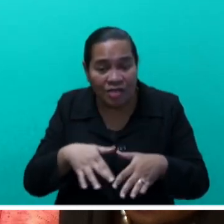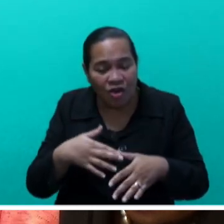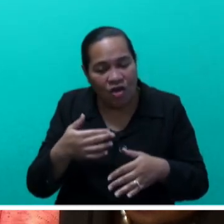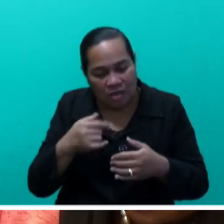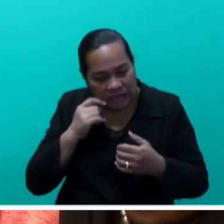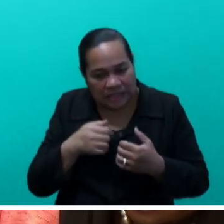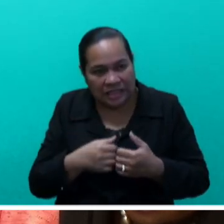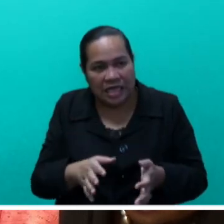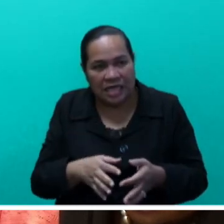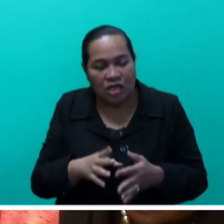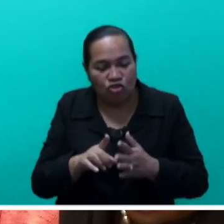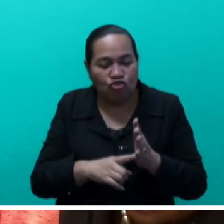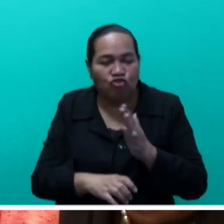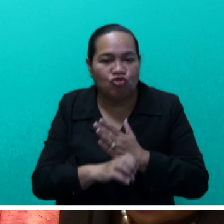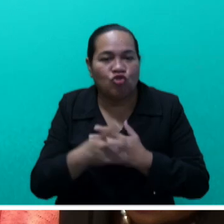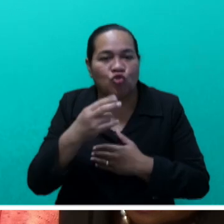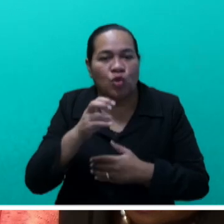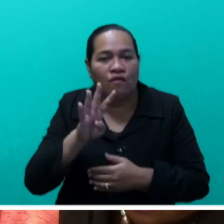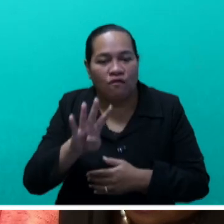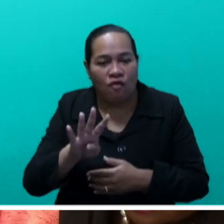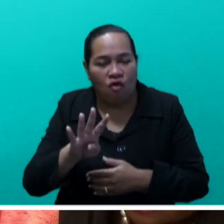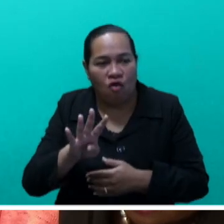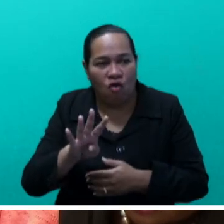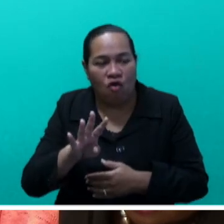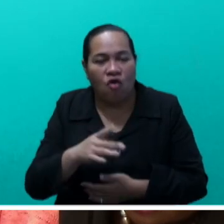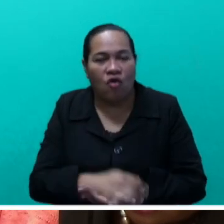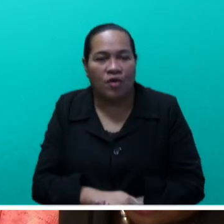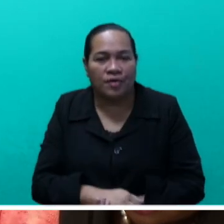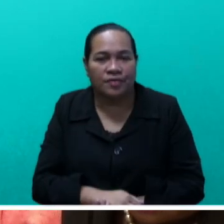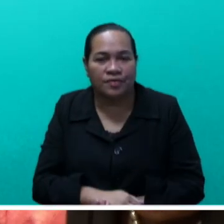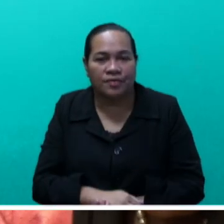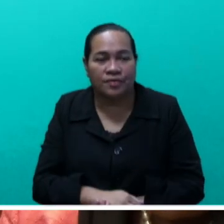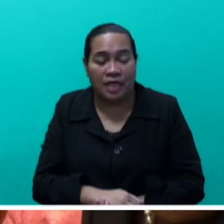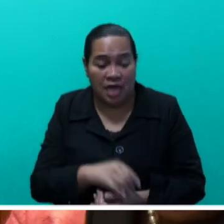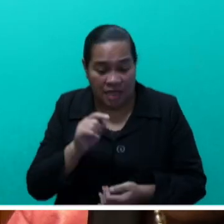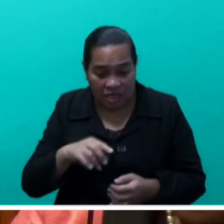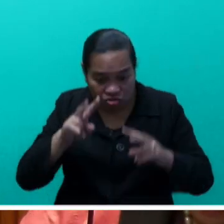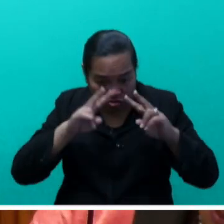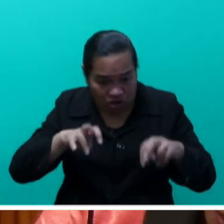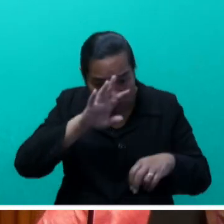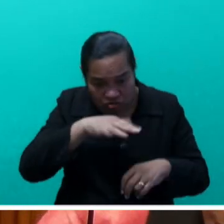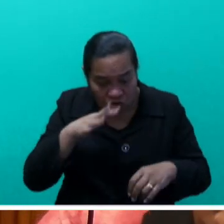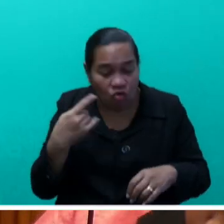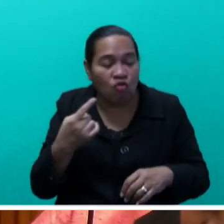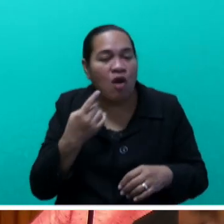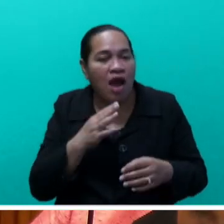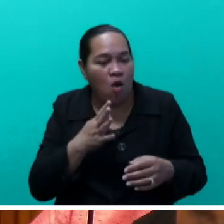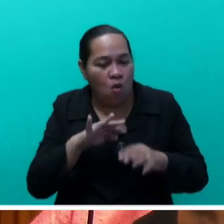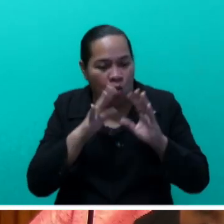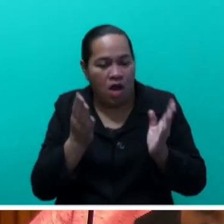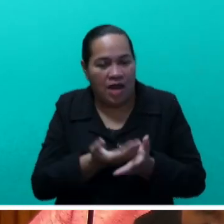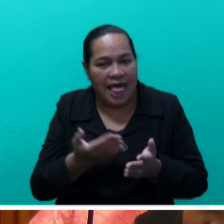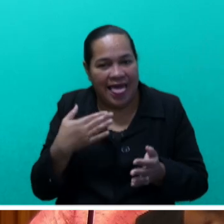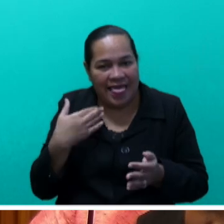embarked on since June 2024 is the STEP survey. This survey is World Health Organization stepwise approach